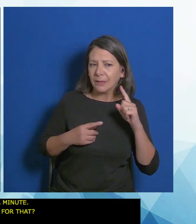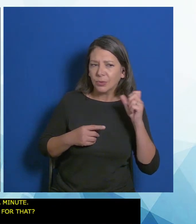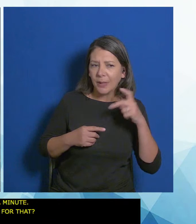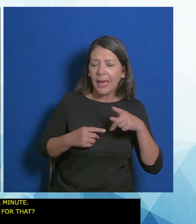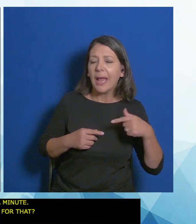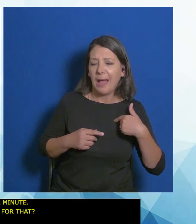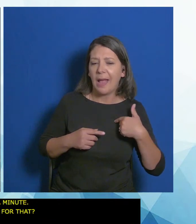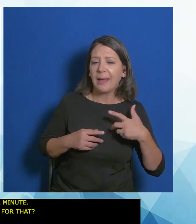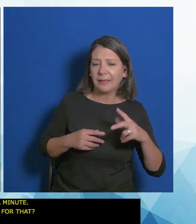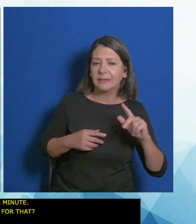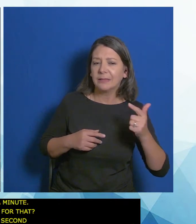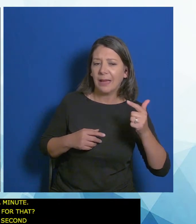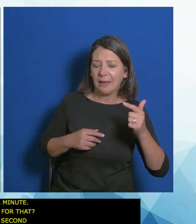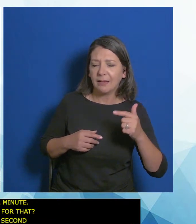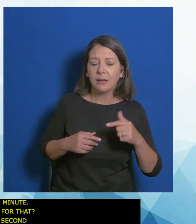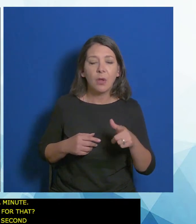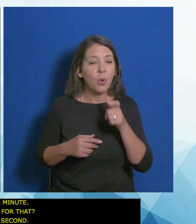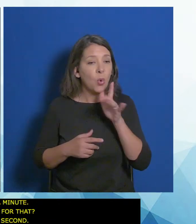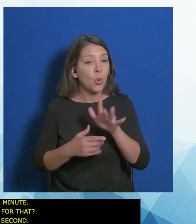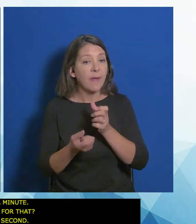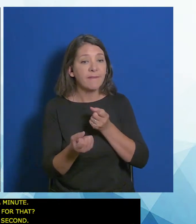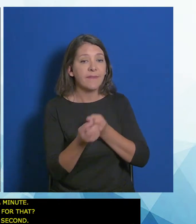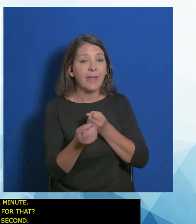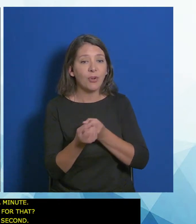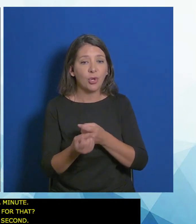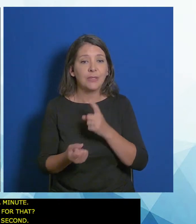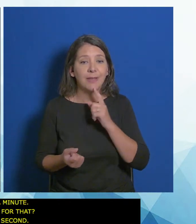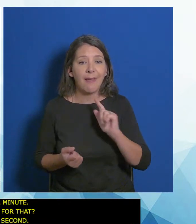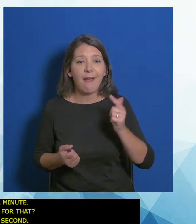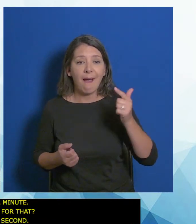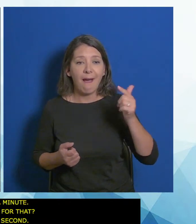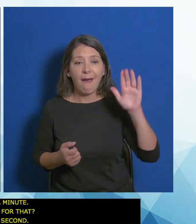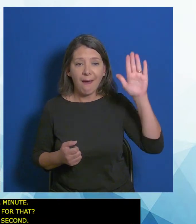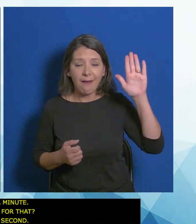All in favor of the motion, say aye. Aye. Aye.